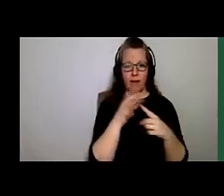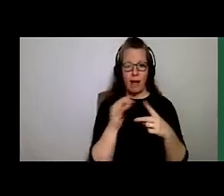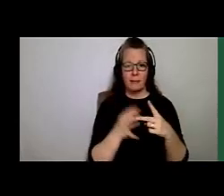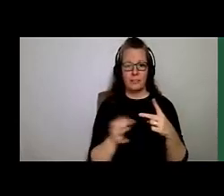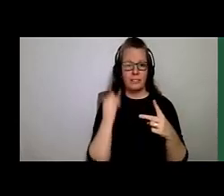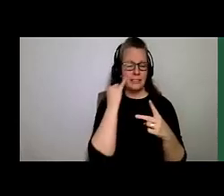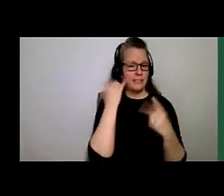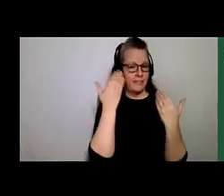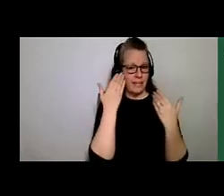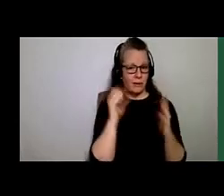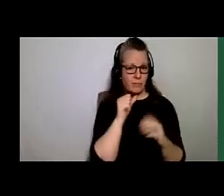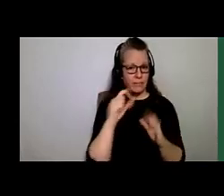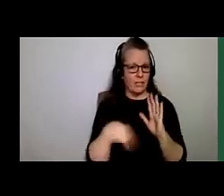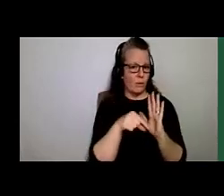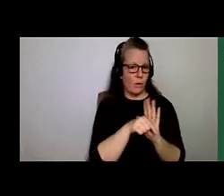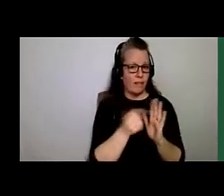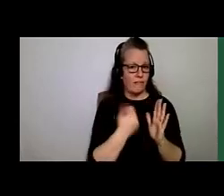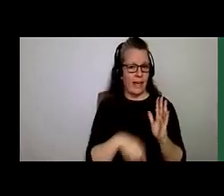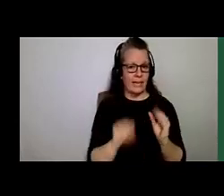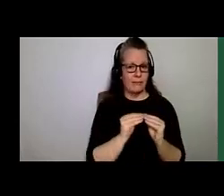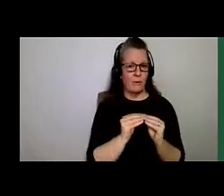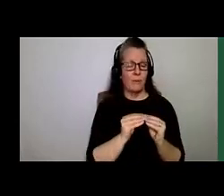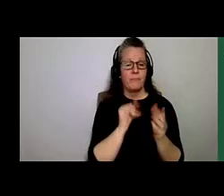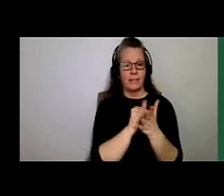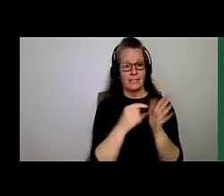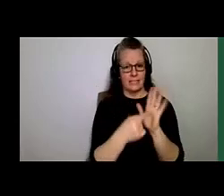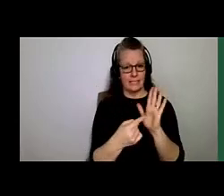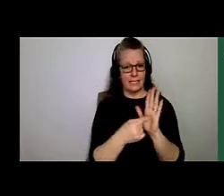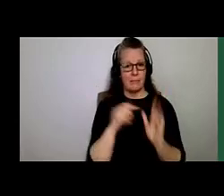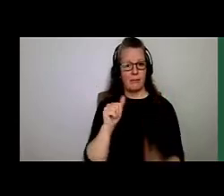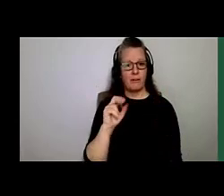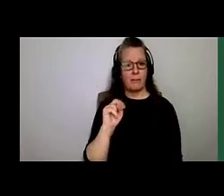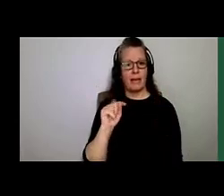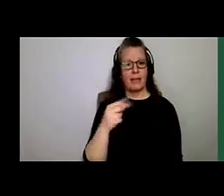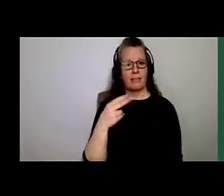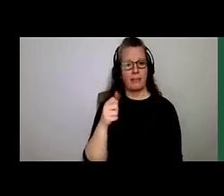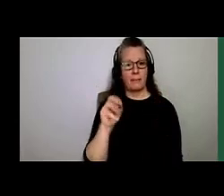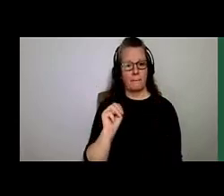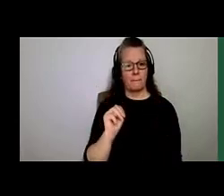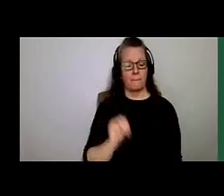no longer qualify. So this is an example from Anthem. Next slide, please.